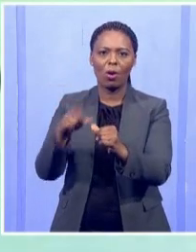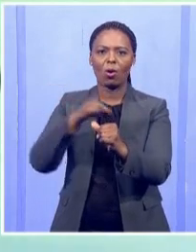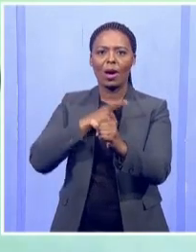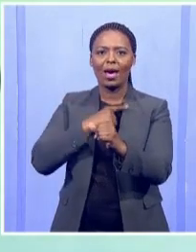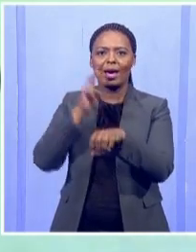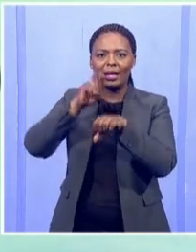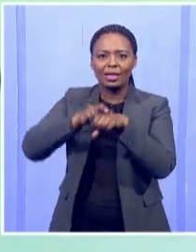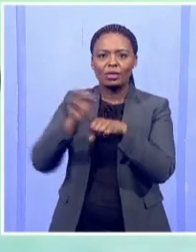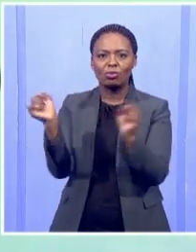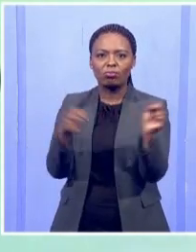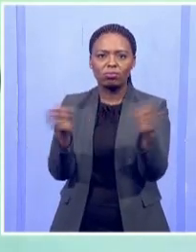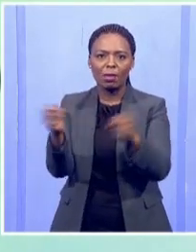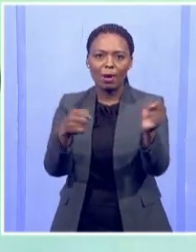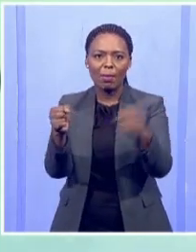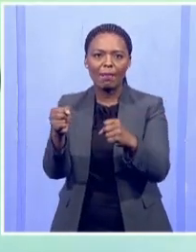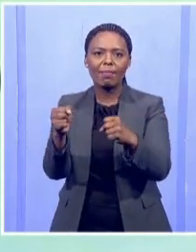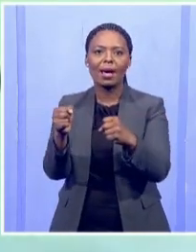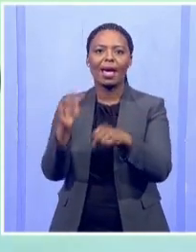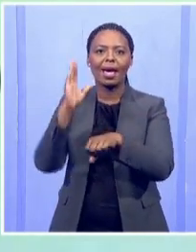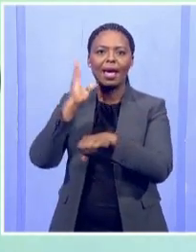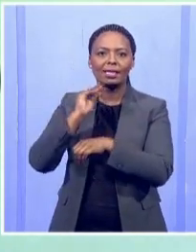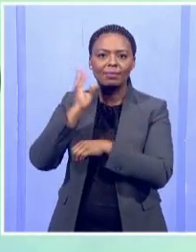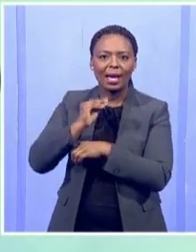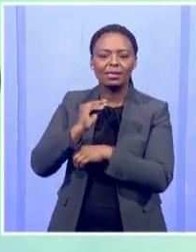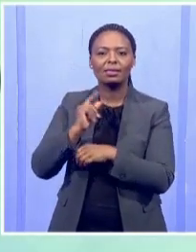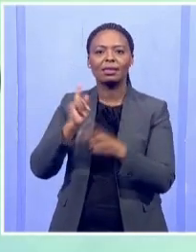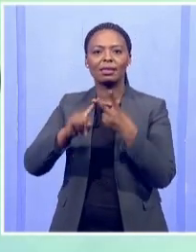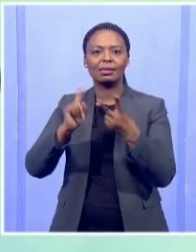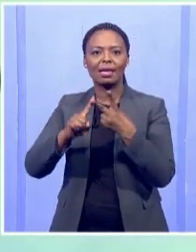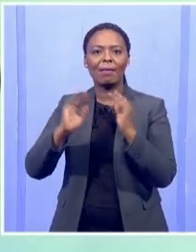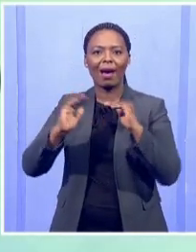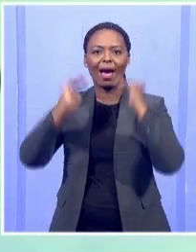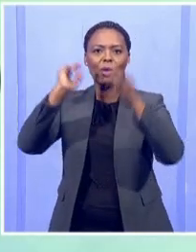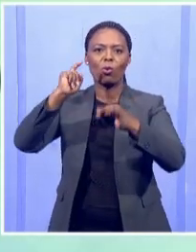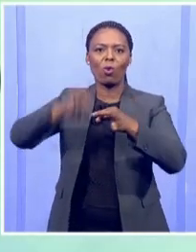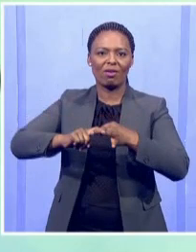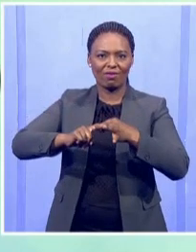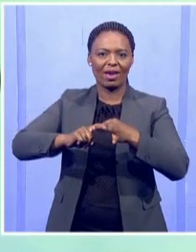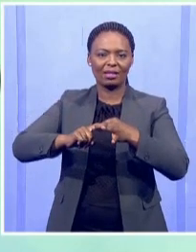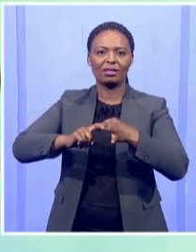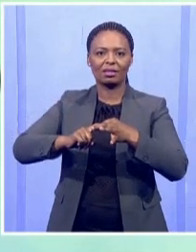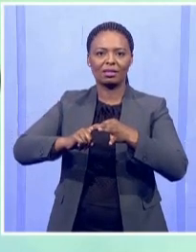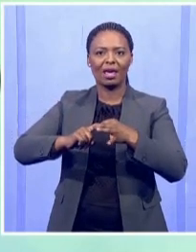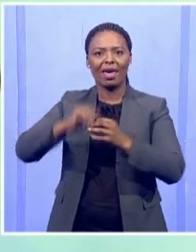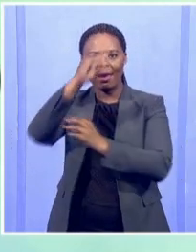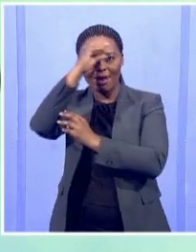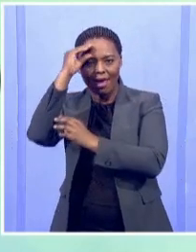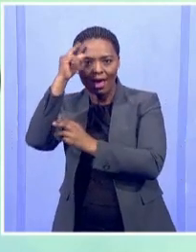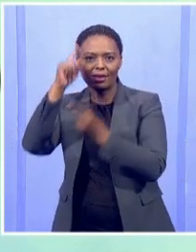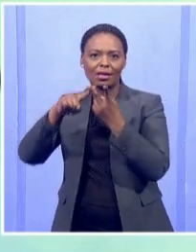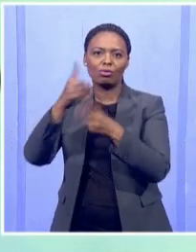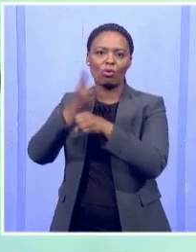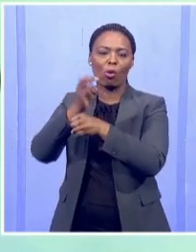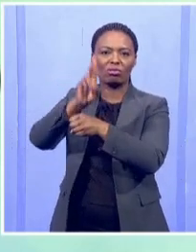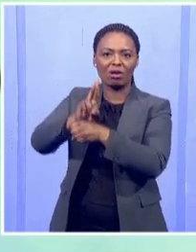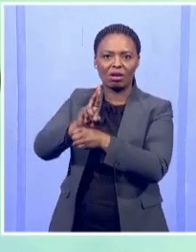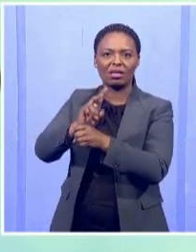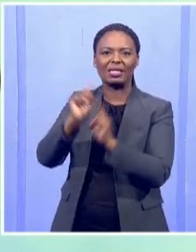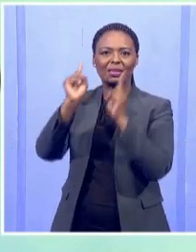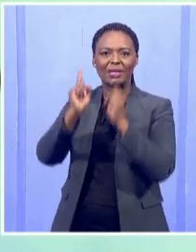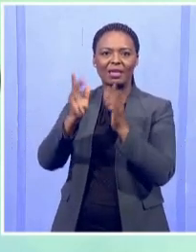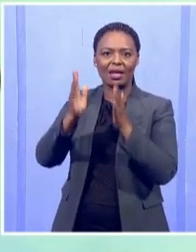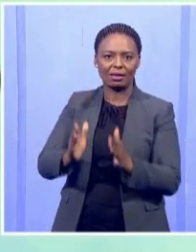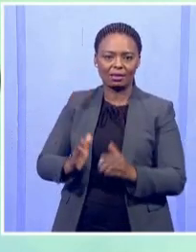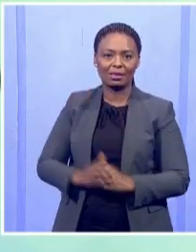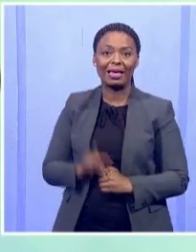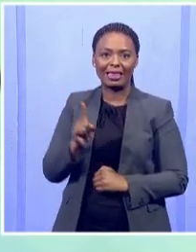and highly qualified teaching specialists and professors. This is made worse by our